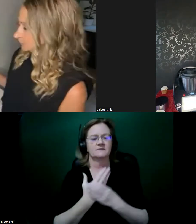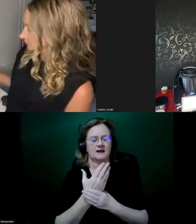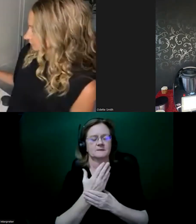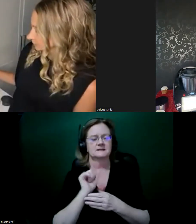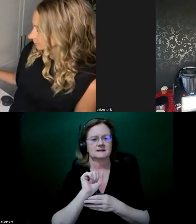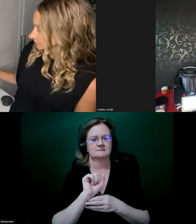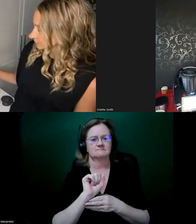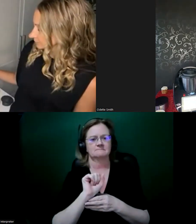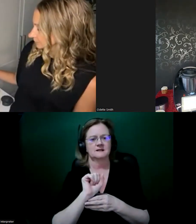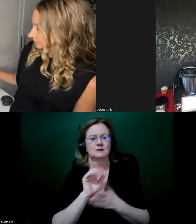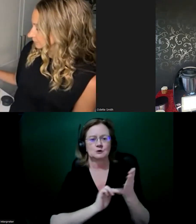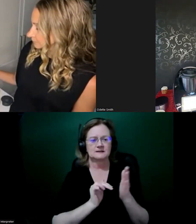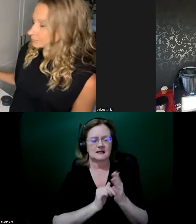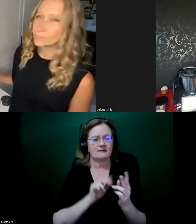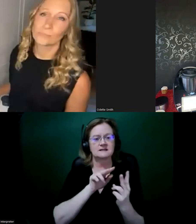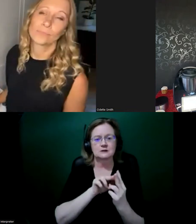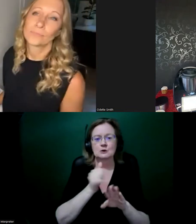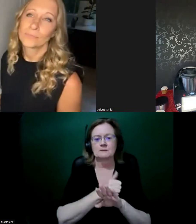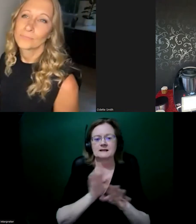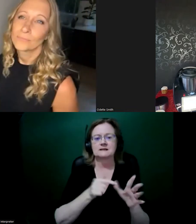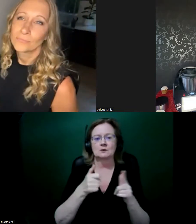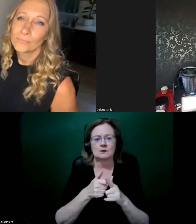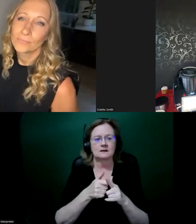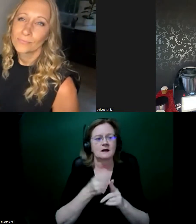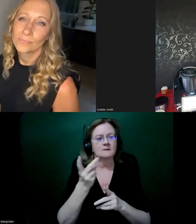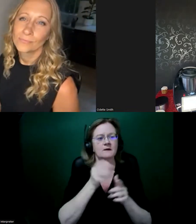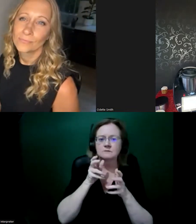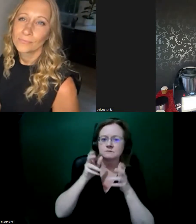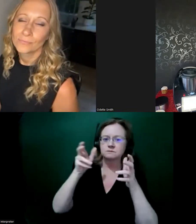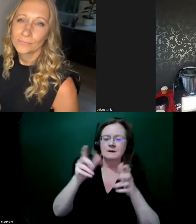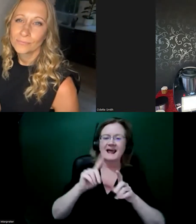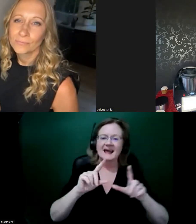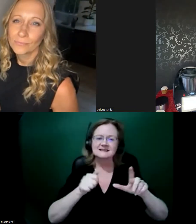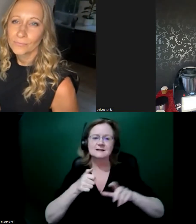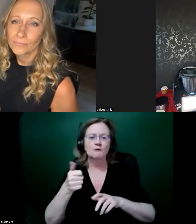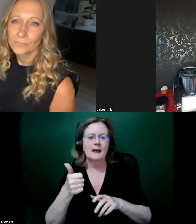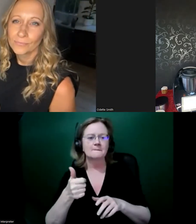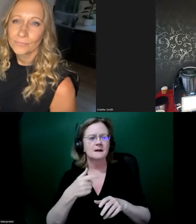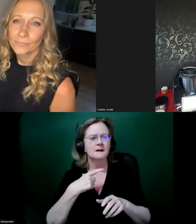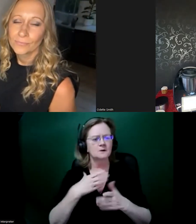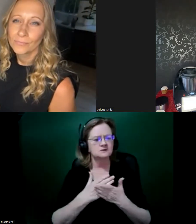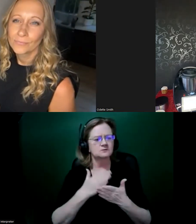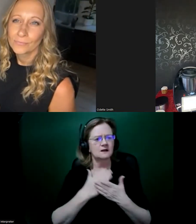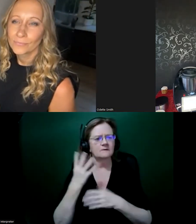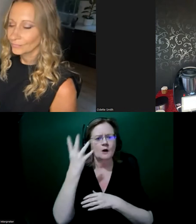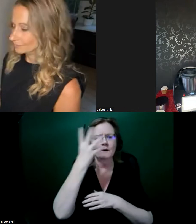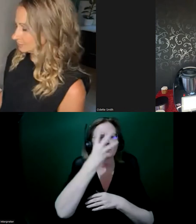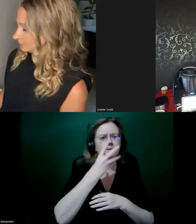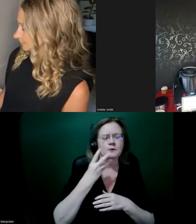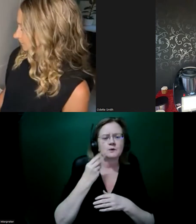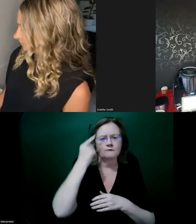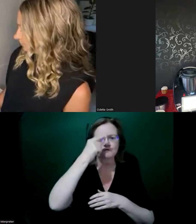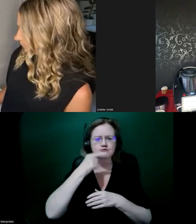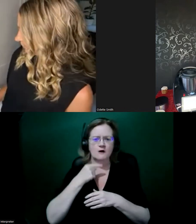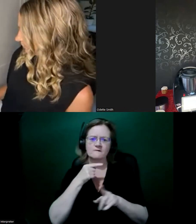in Auckland. Girls, give a shout out to both of your Instagram, because I think you guys have beautiful Instagram profiles in